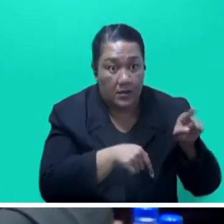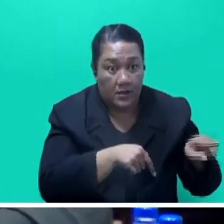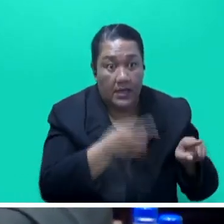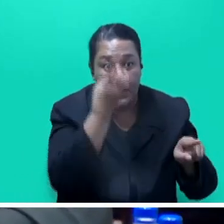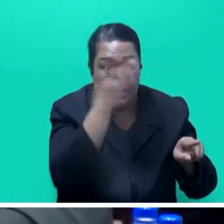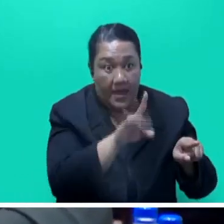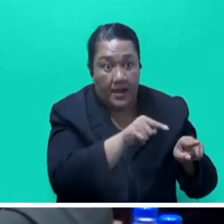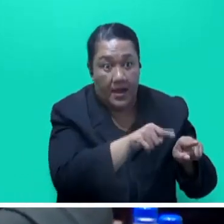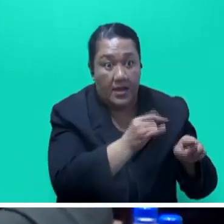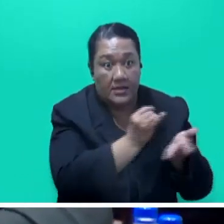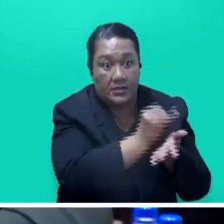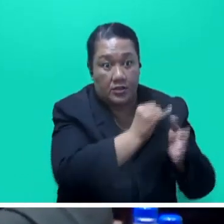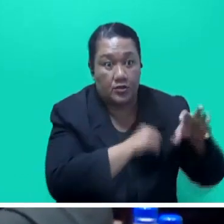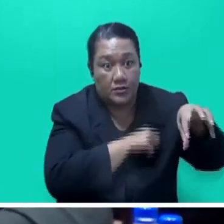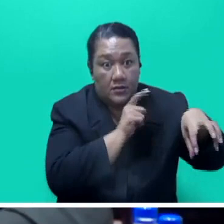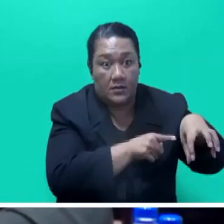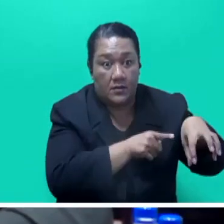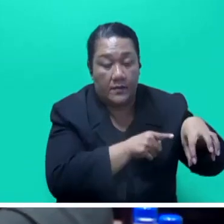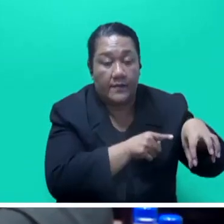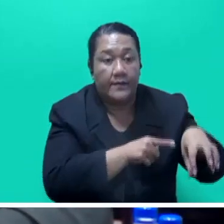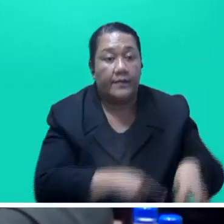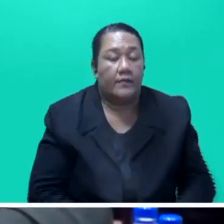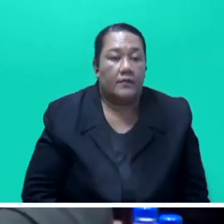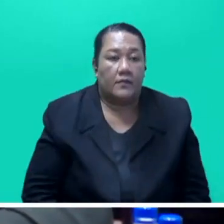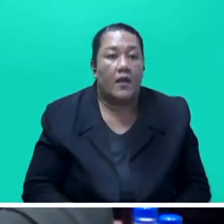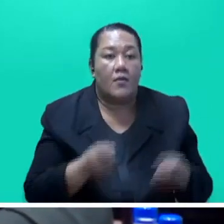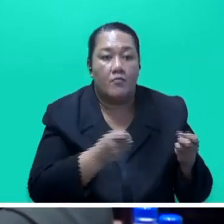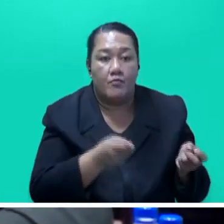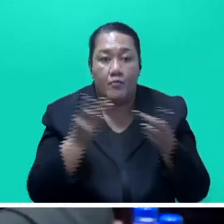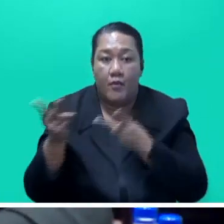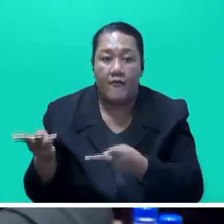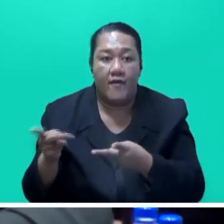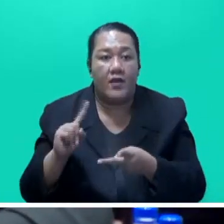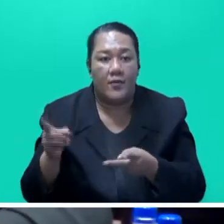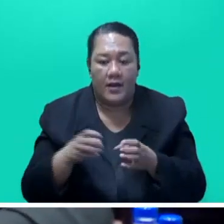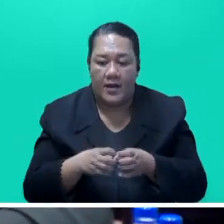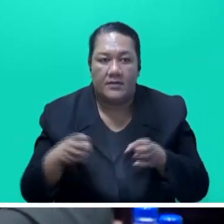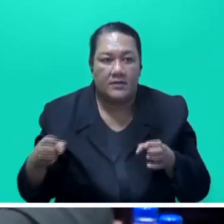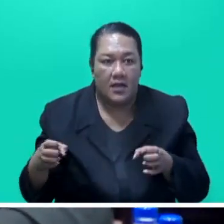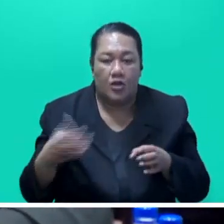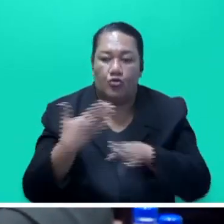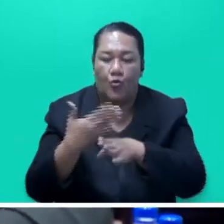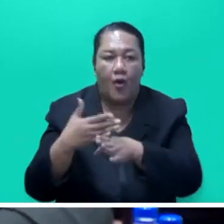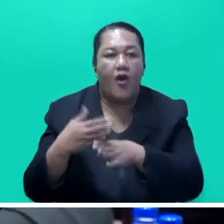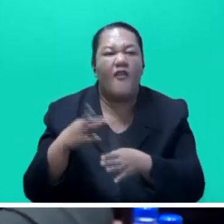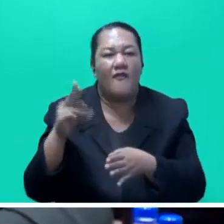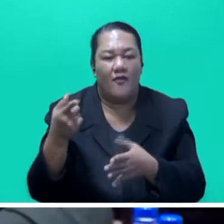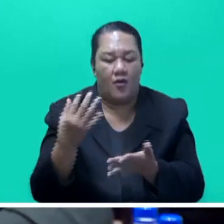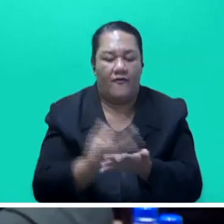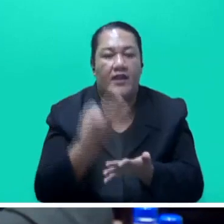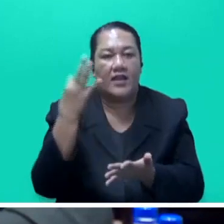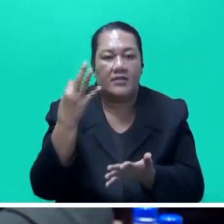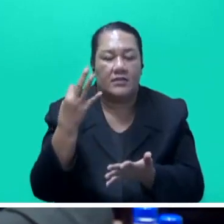independent institution that provides external oversight on financial management and